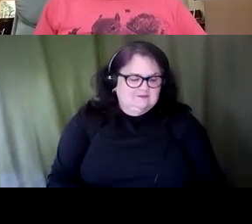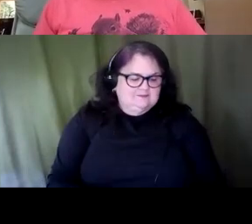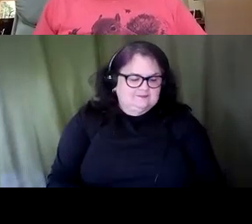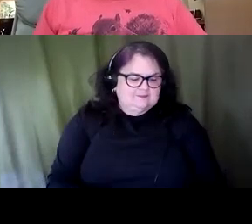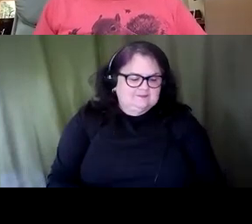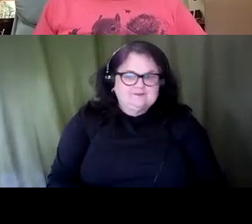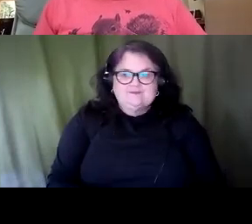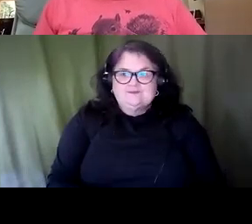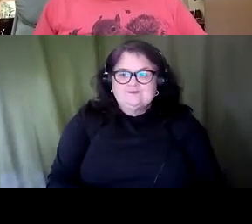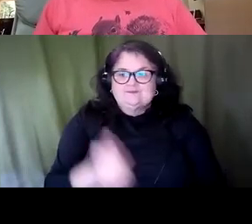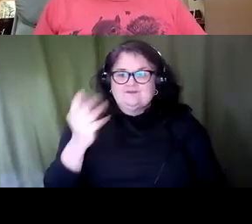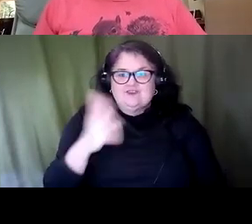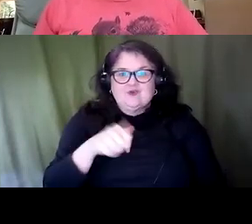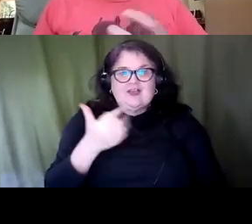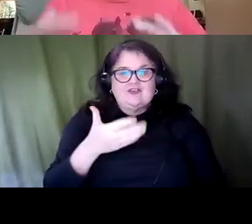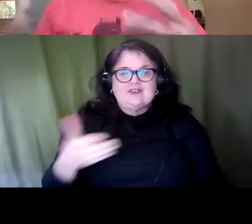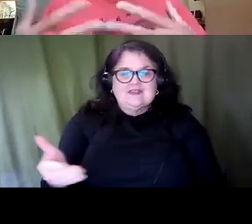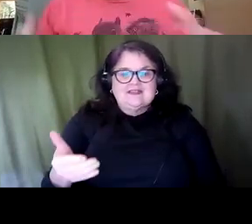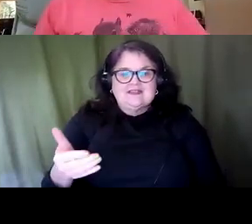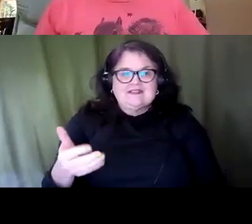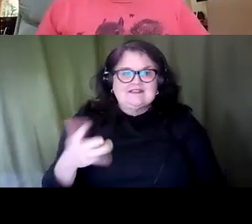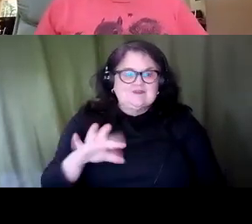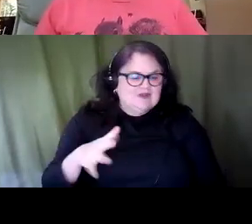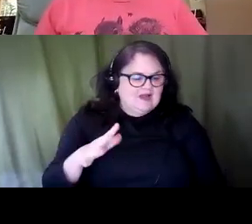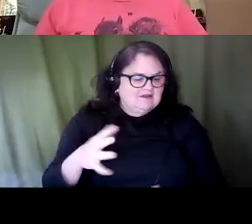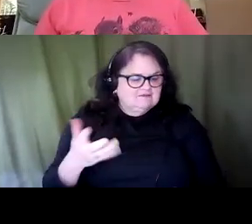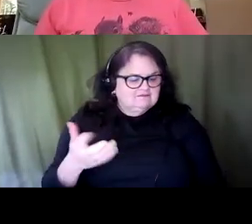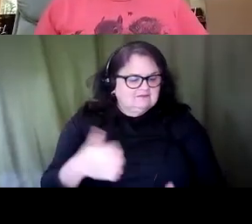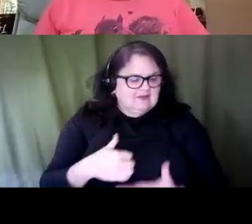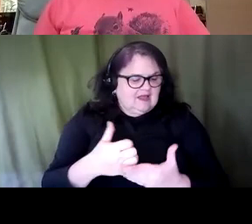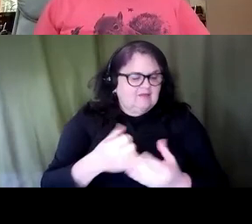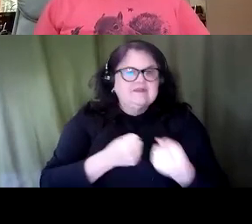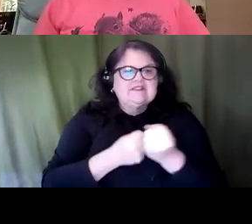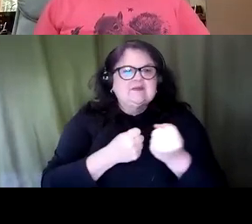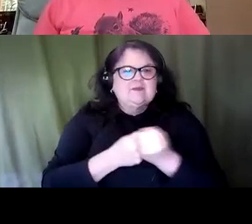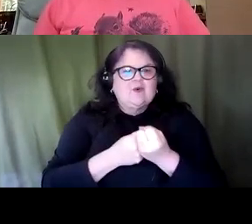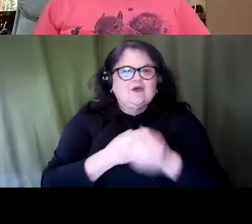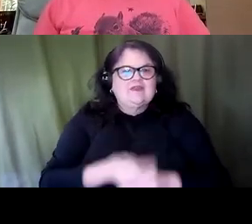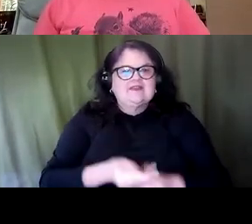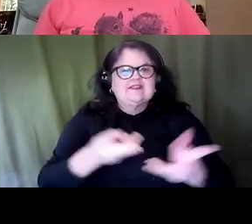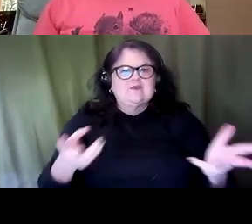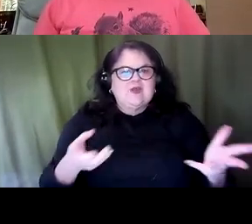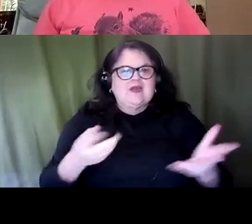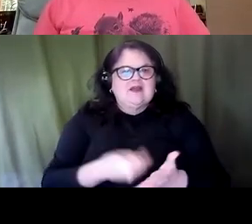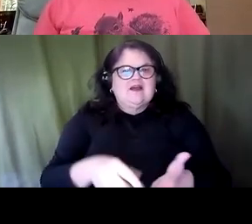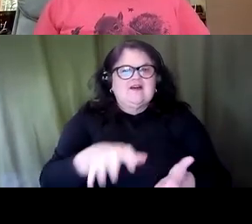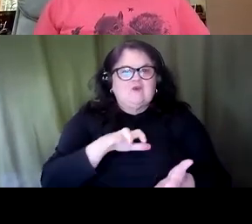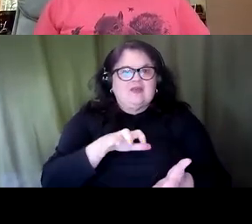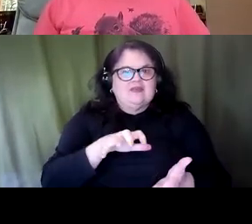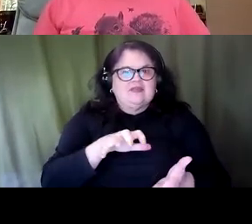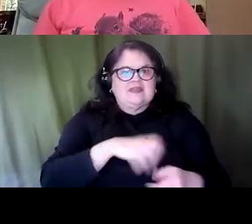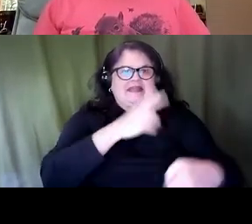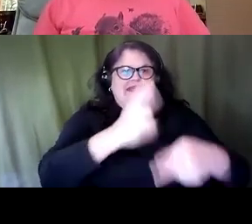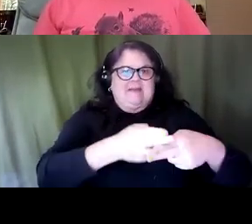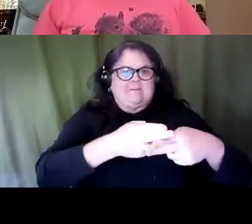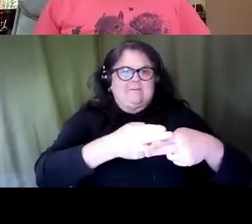A few other things to kind of help support the spread of wealth is to name the unfairness of market value. This